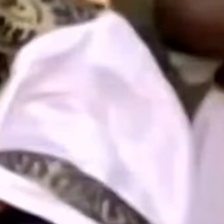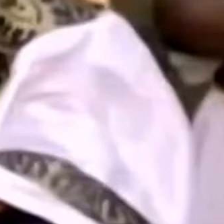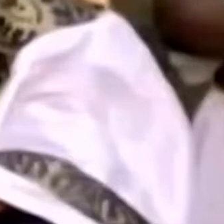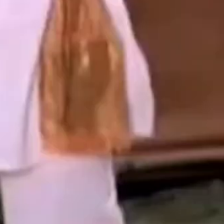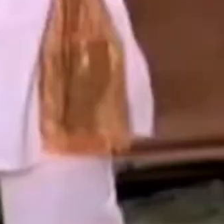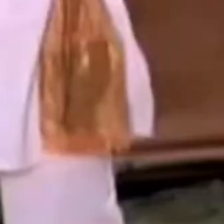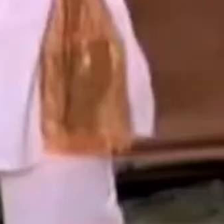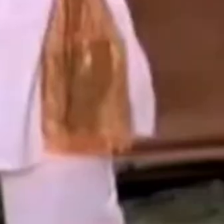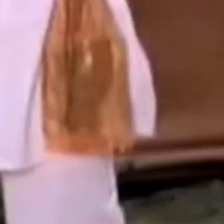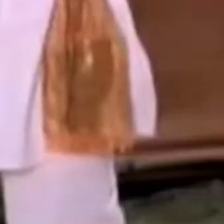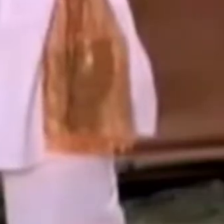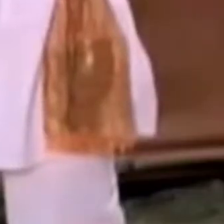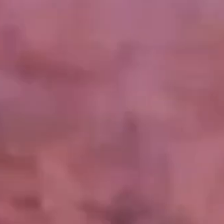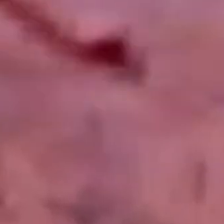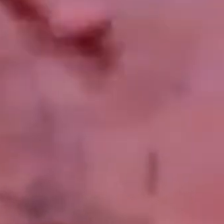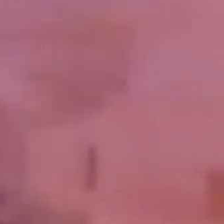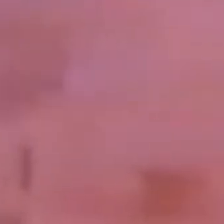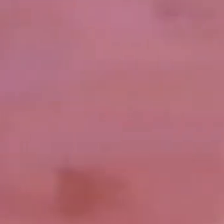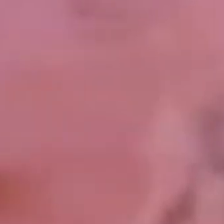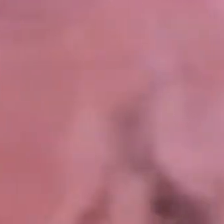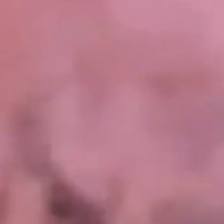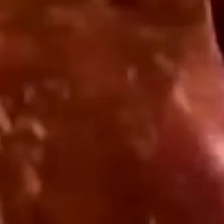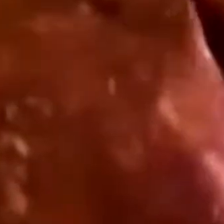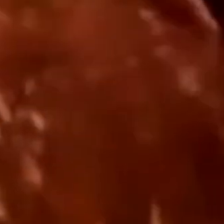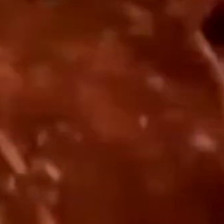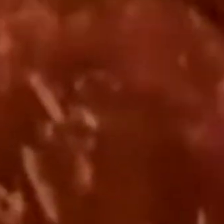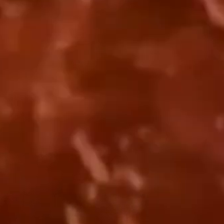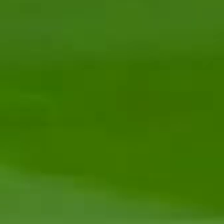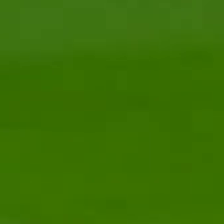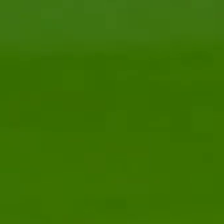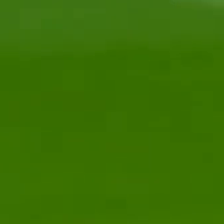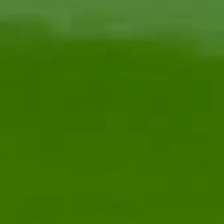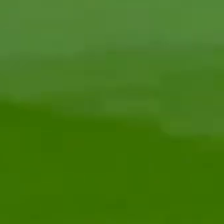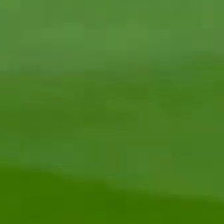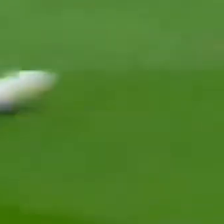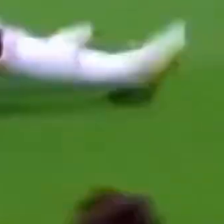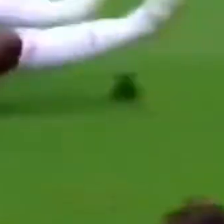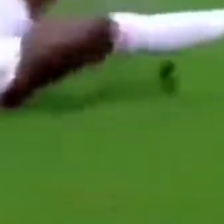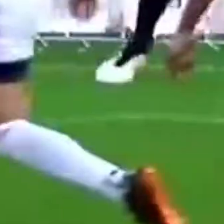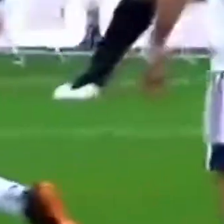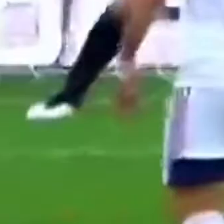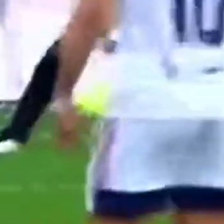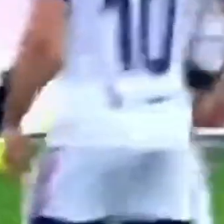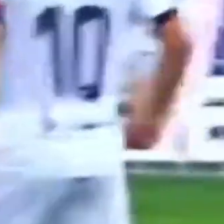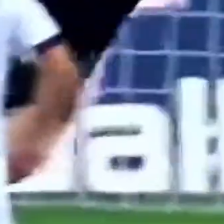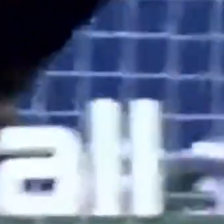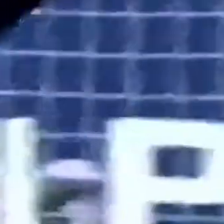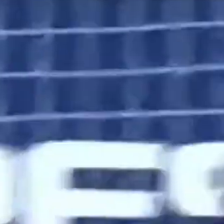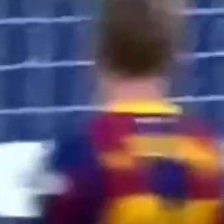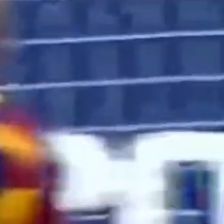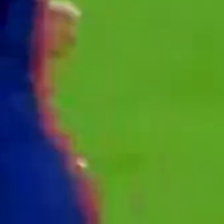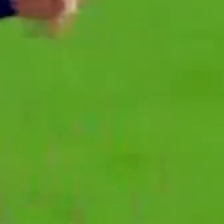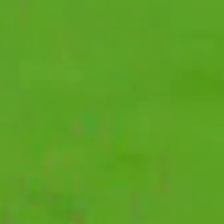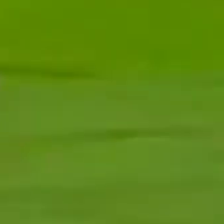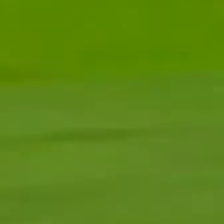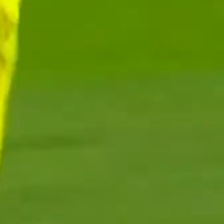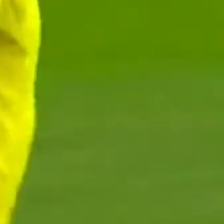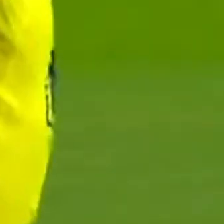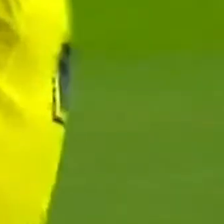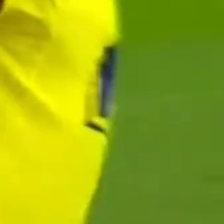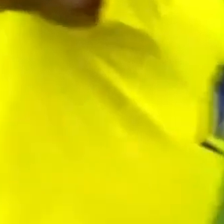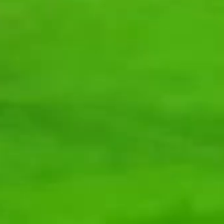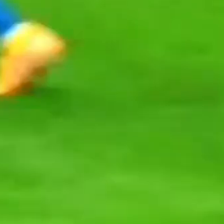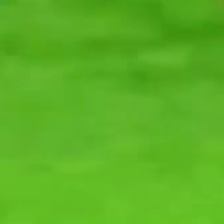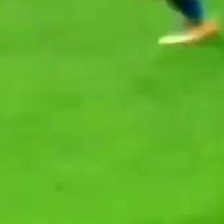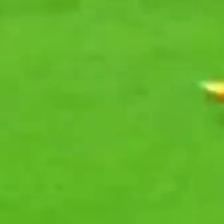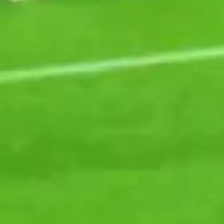heroes, communities, and traditions of Africa. That's so good, Andy. And of course, fantastic European football action with La Liga